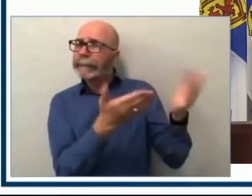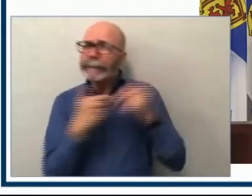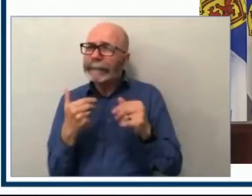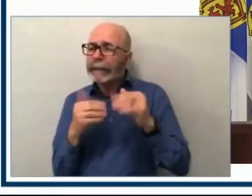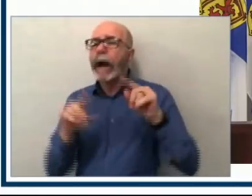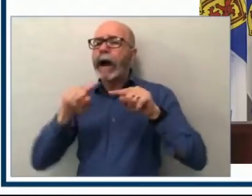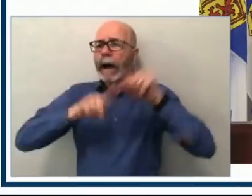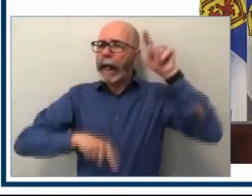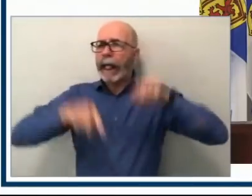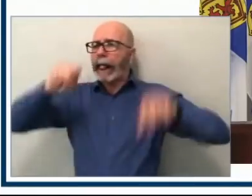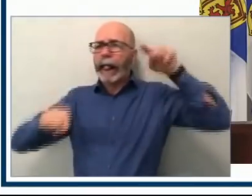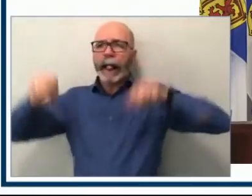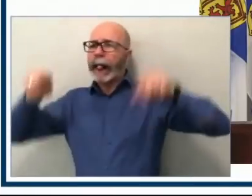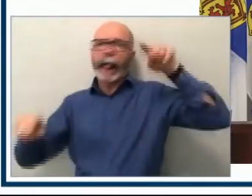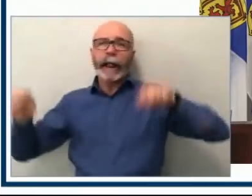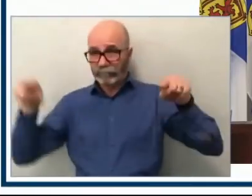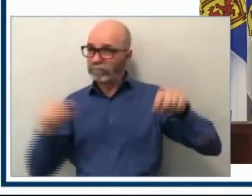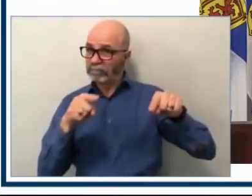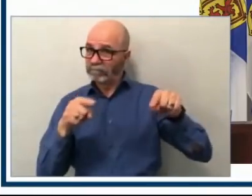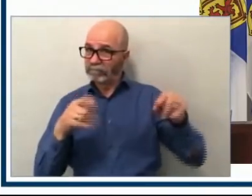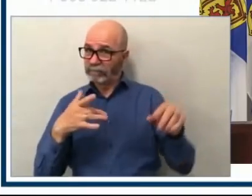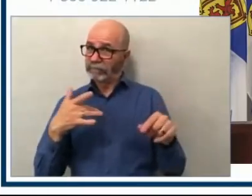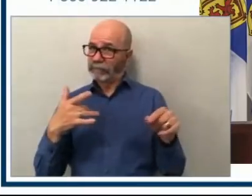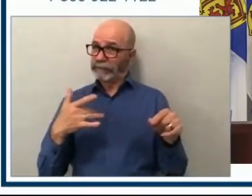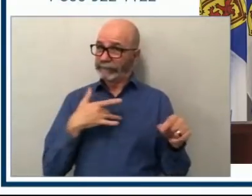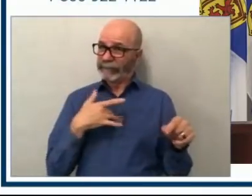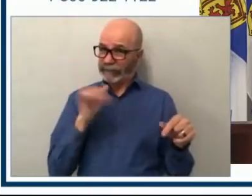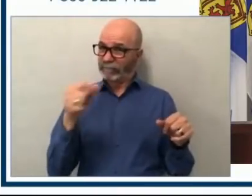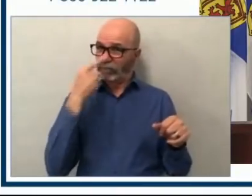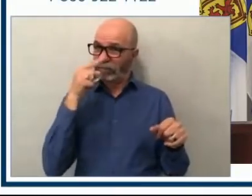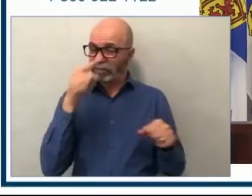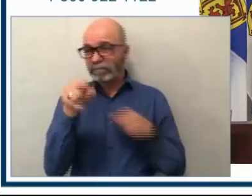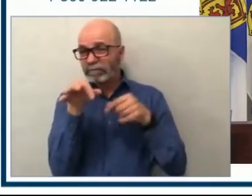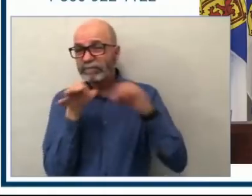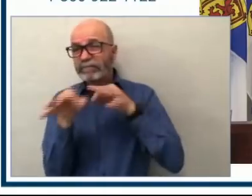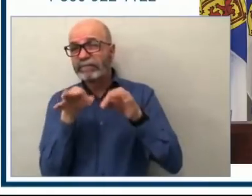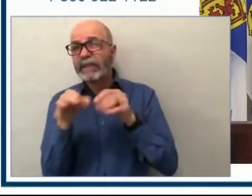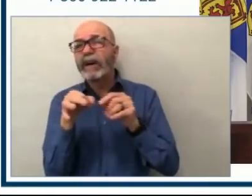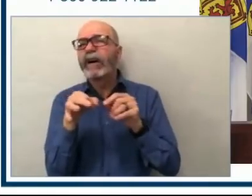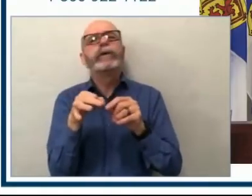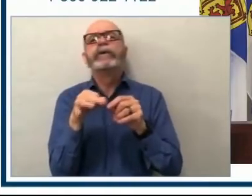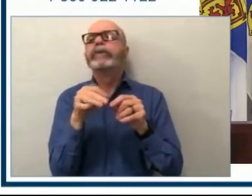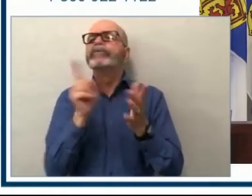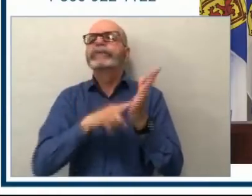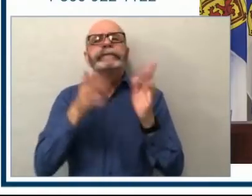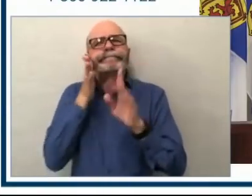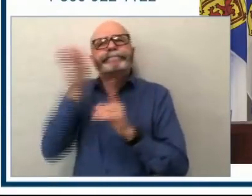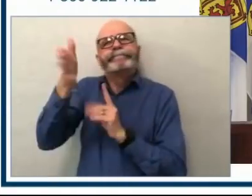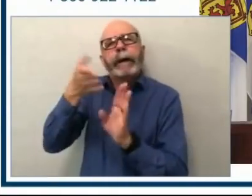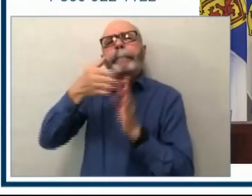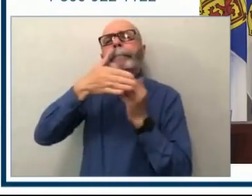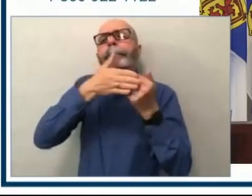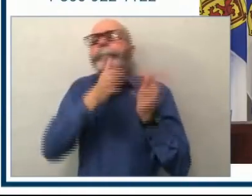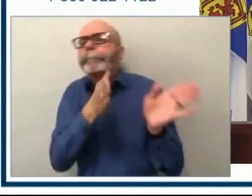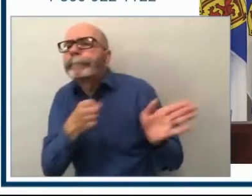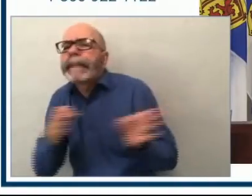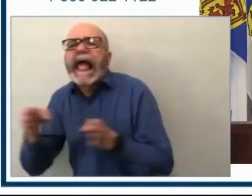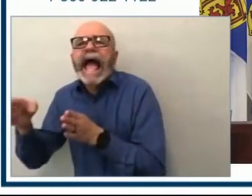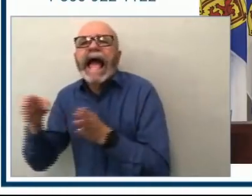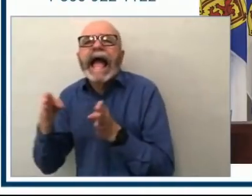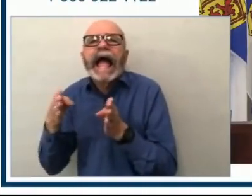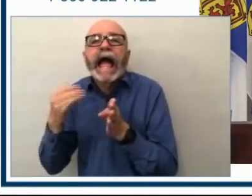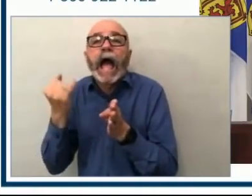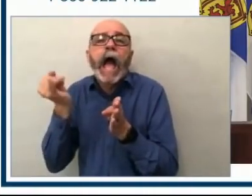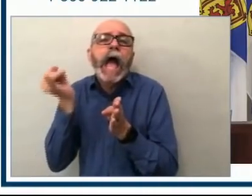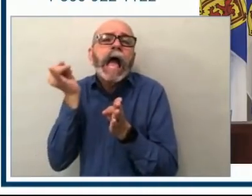if you can elaborate on, what the contingency planning looks like if we find ourselves in a position where